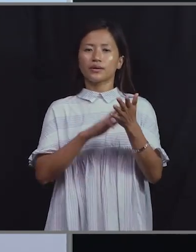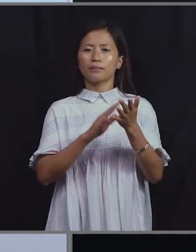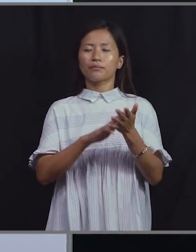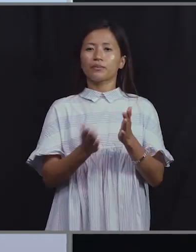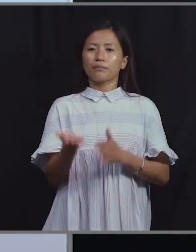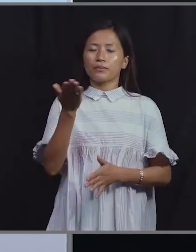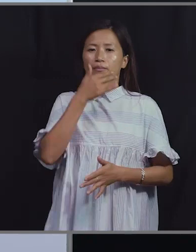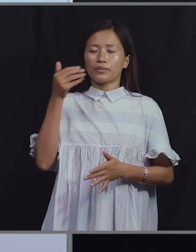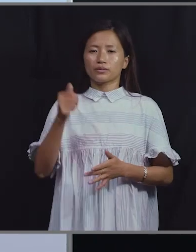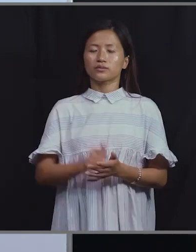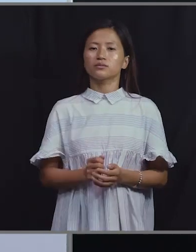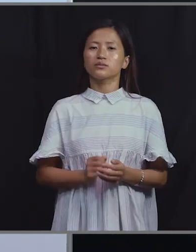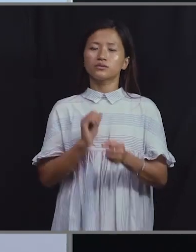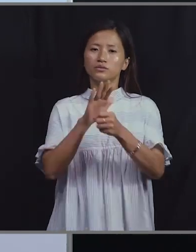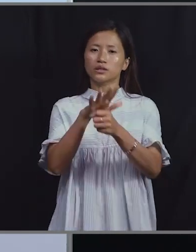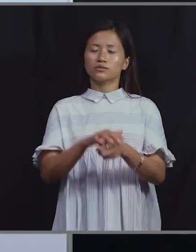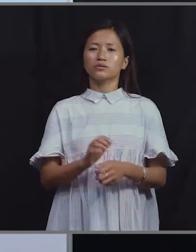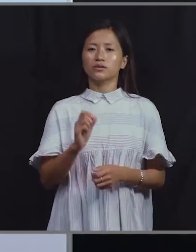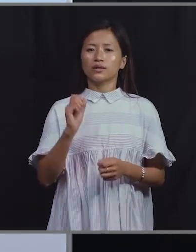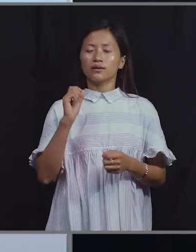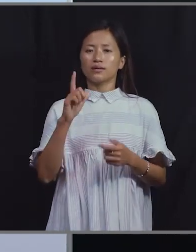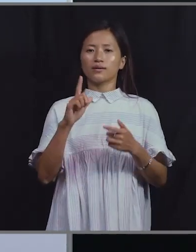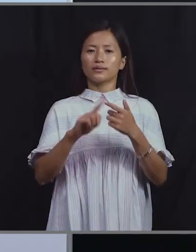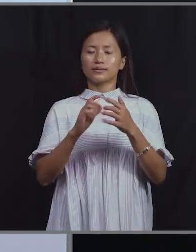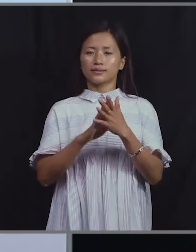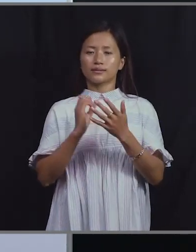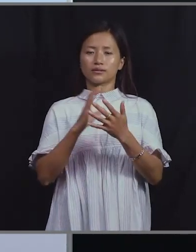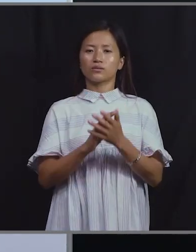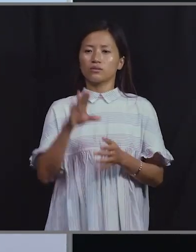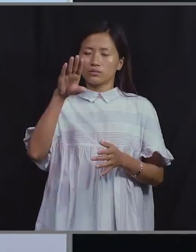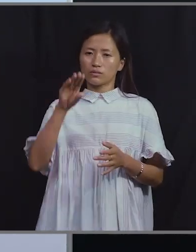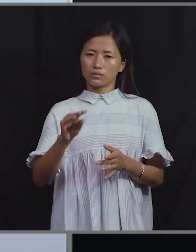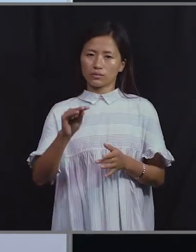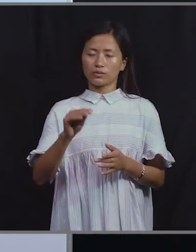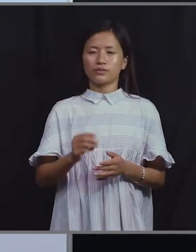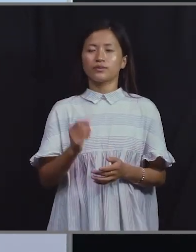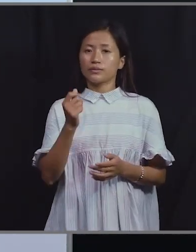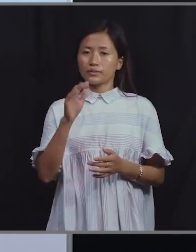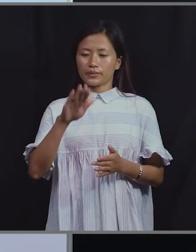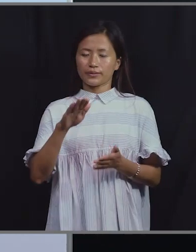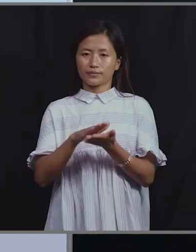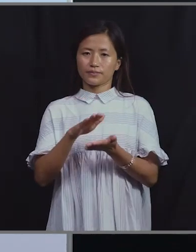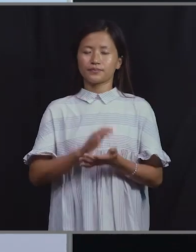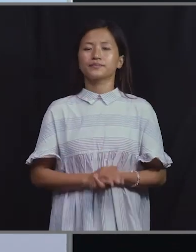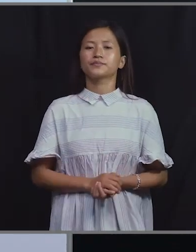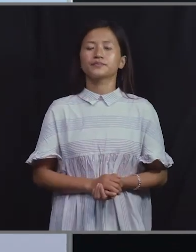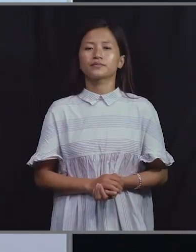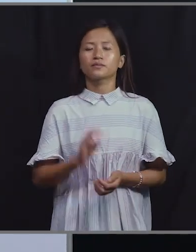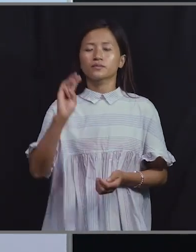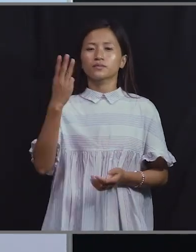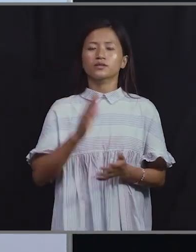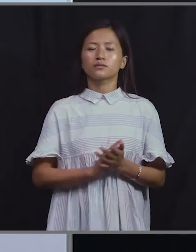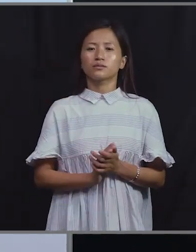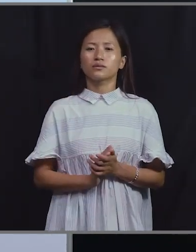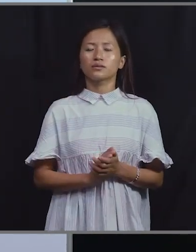countries should be transferred to the LDCs at a very lower rate. All right. Number 3,